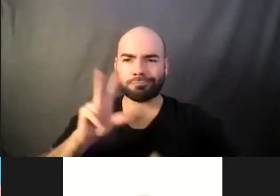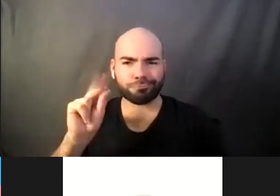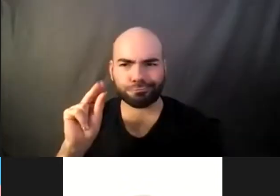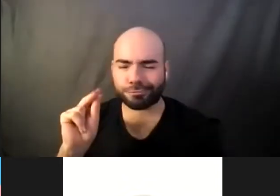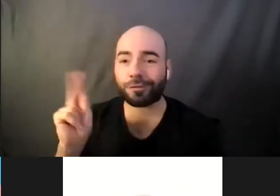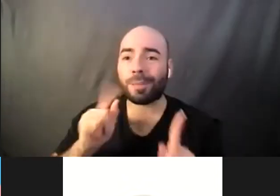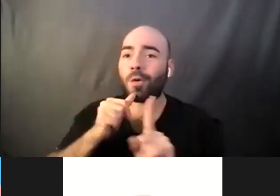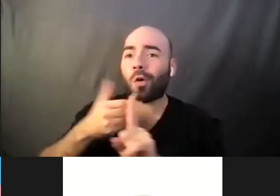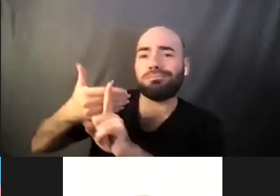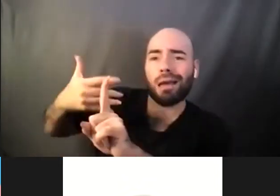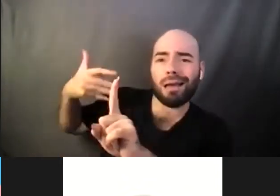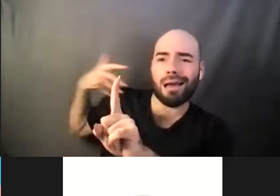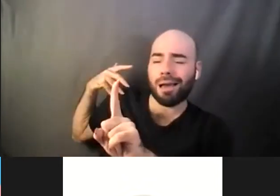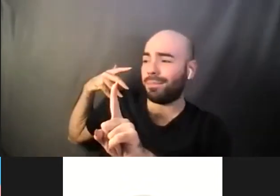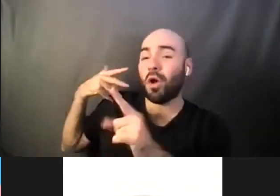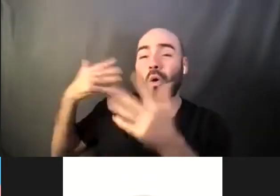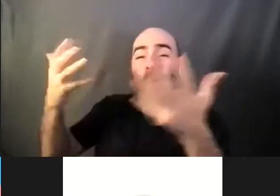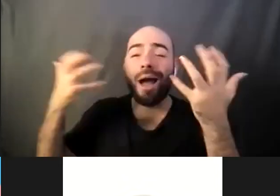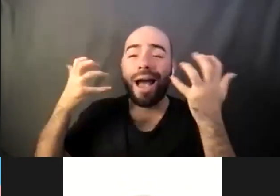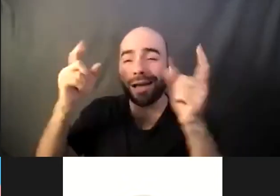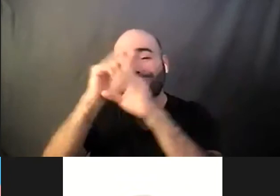who dreamt of this, who had the ability to do